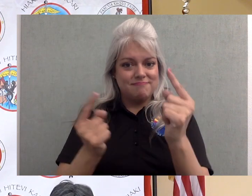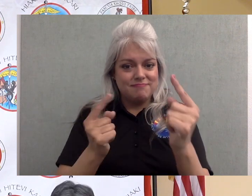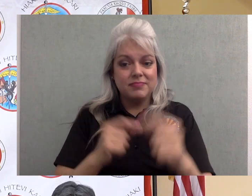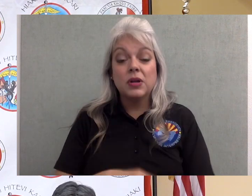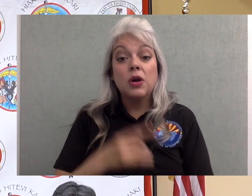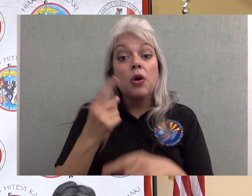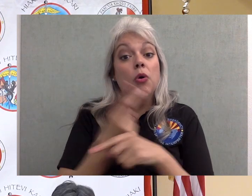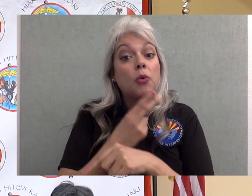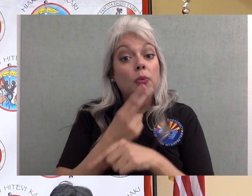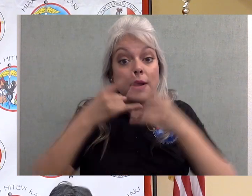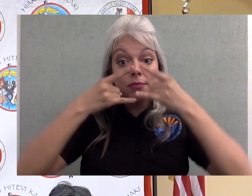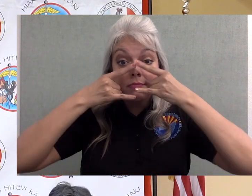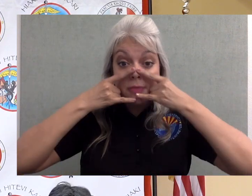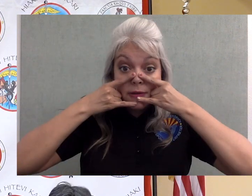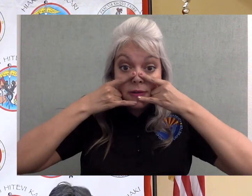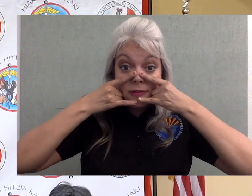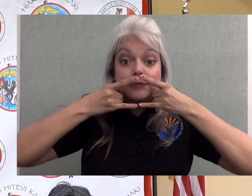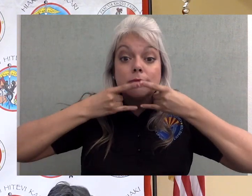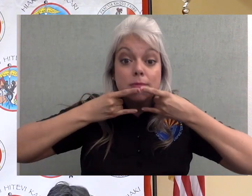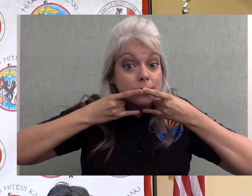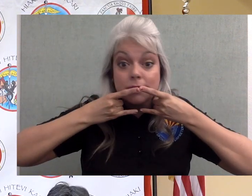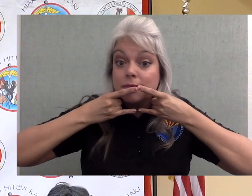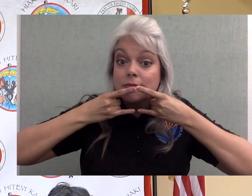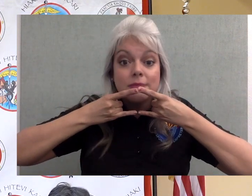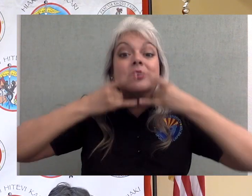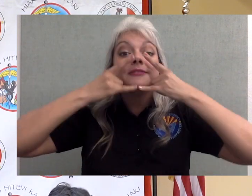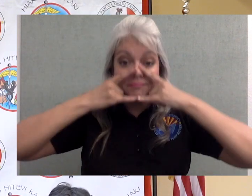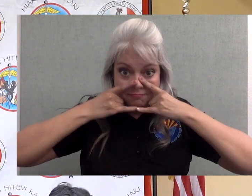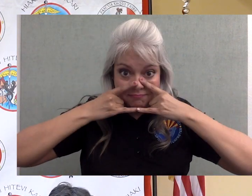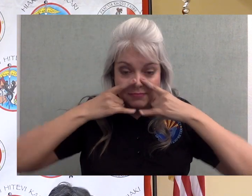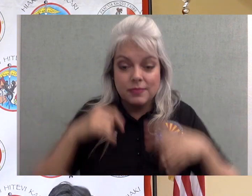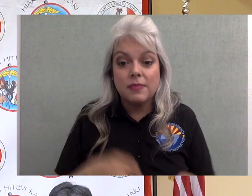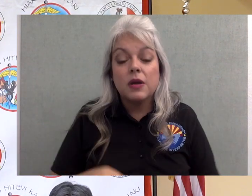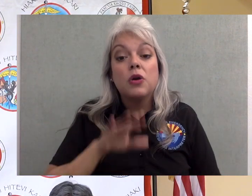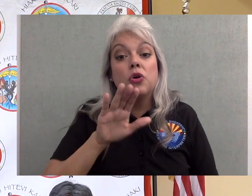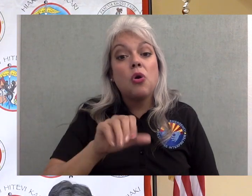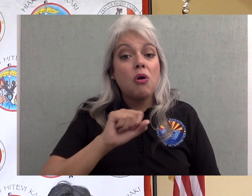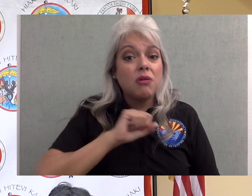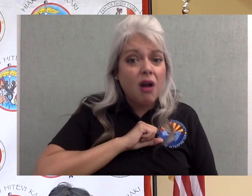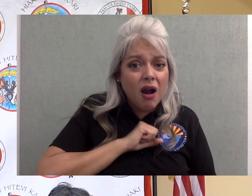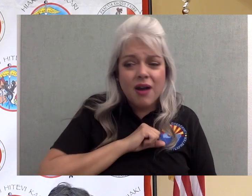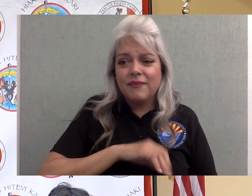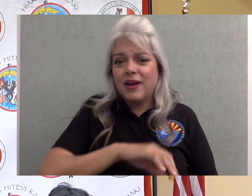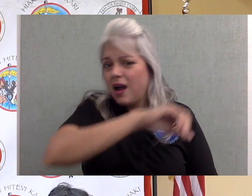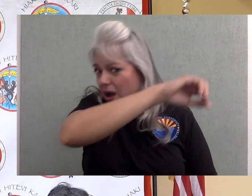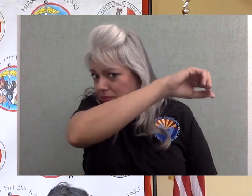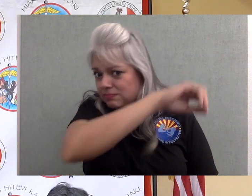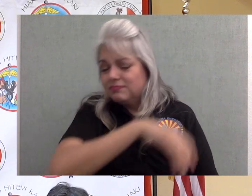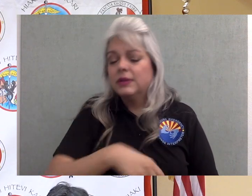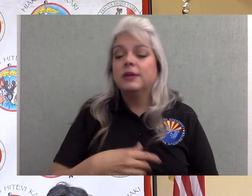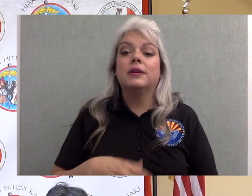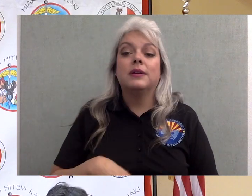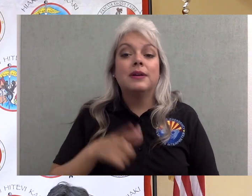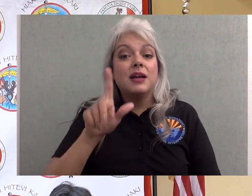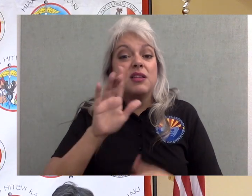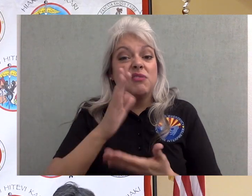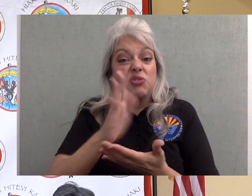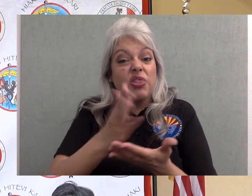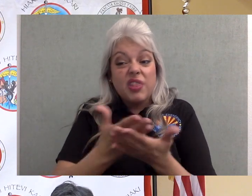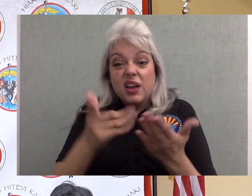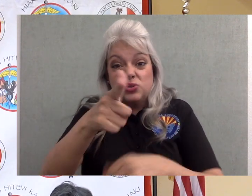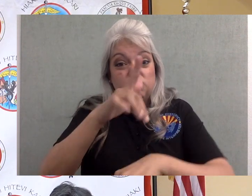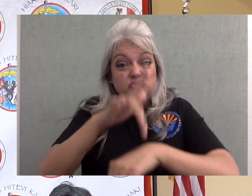Cover your coughs and your sneezes. Clean and disinfect frequently touched surfaces daily. This includes